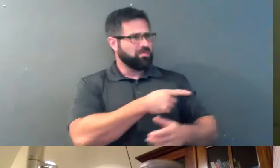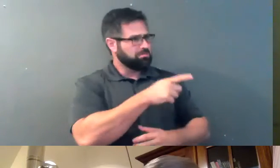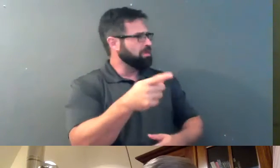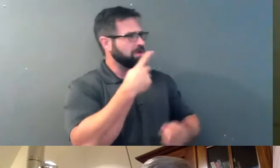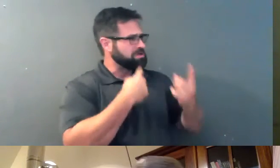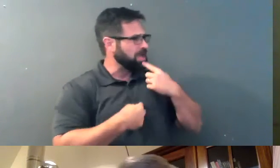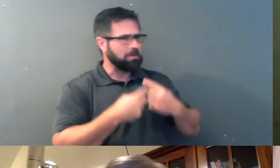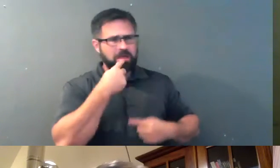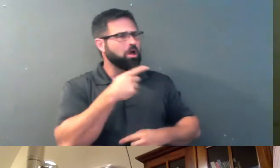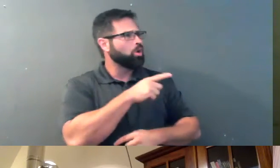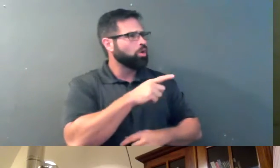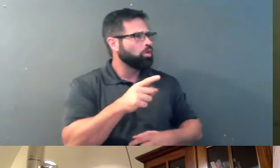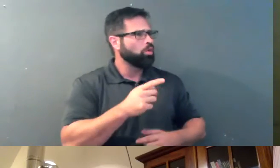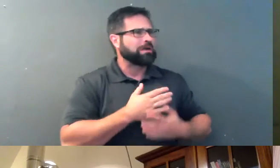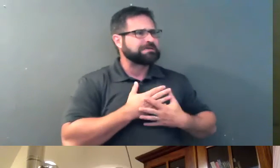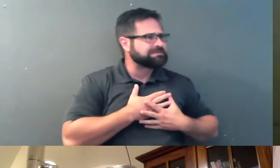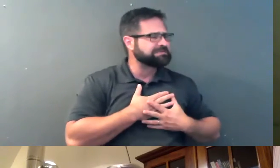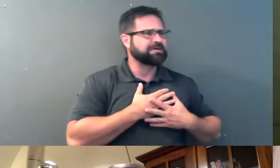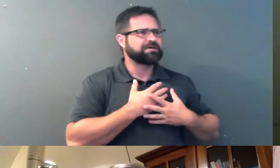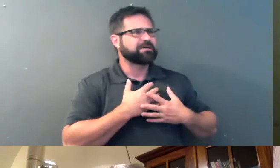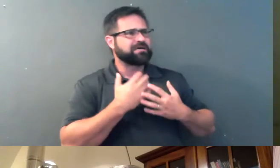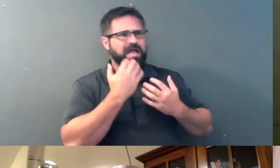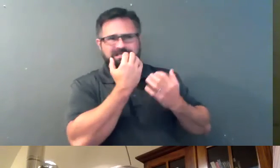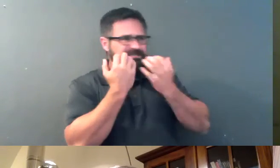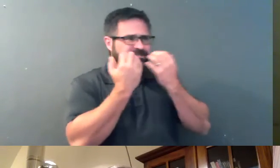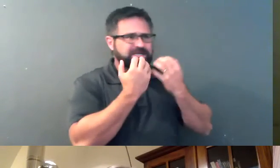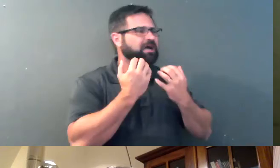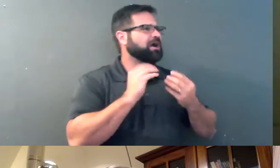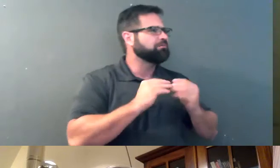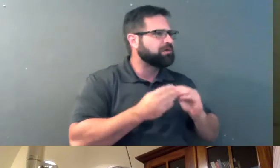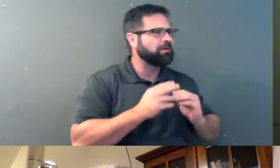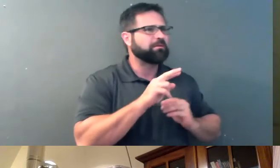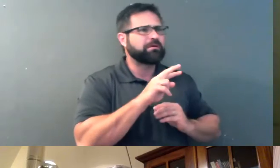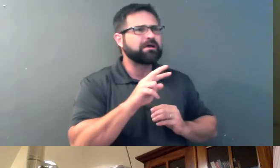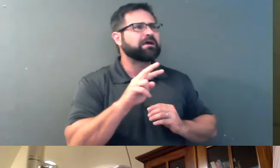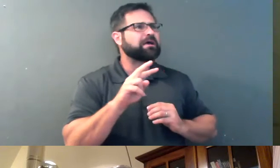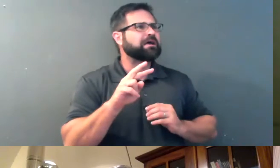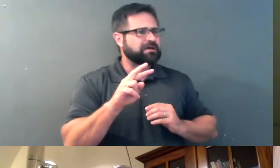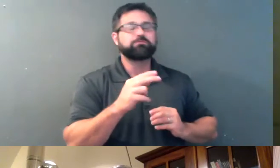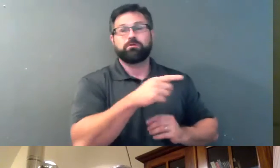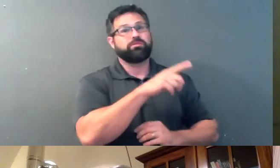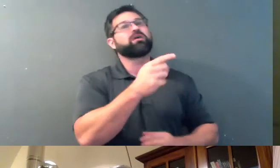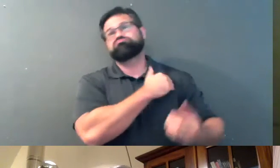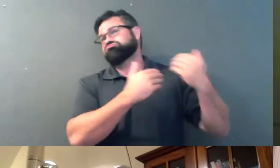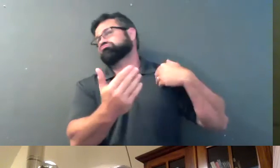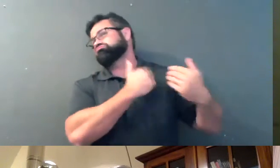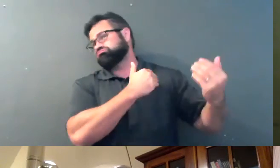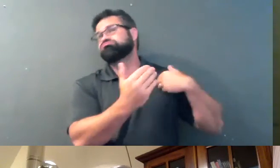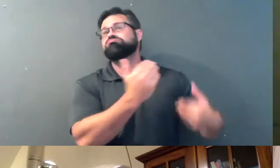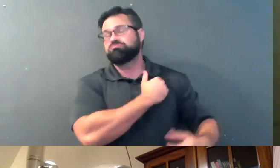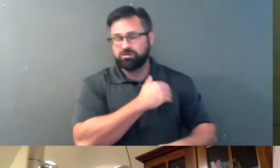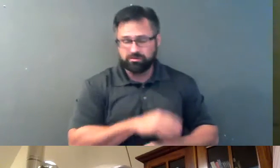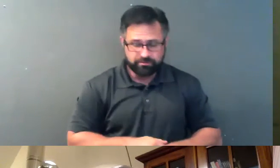and concerns of persons with disabilities throughout this period. During our